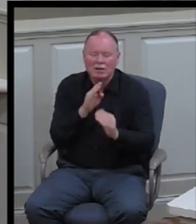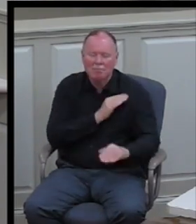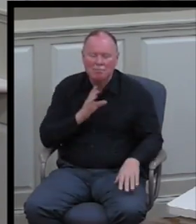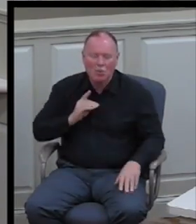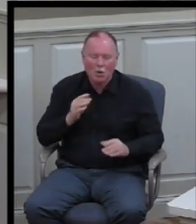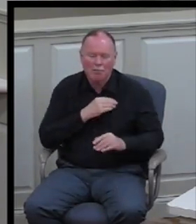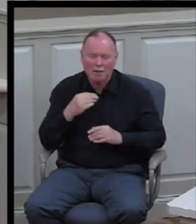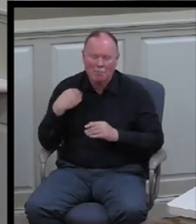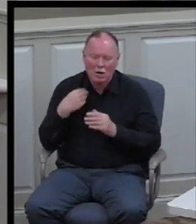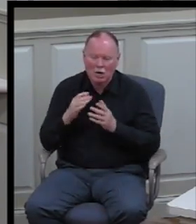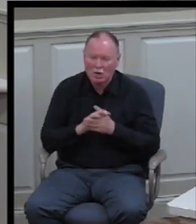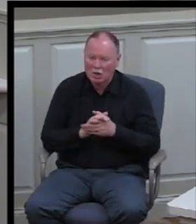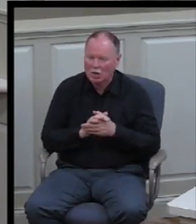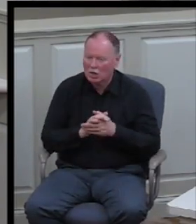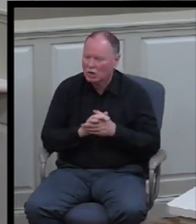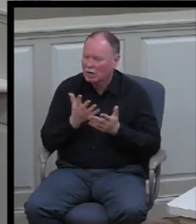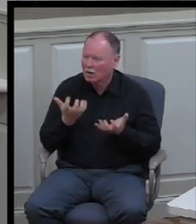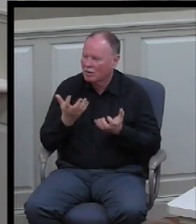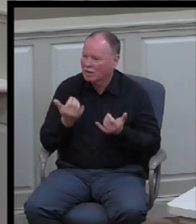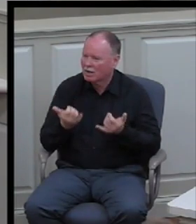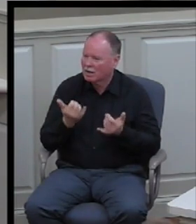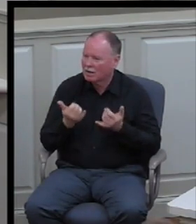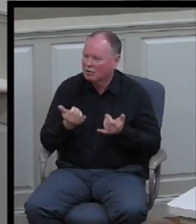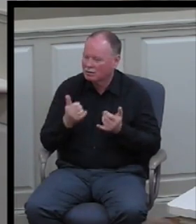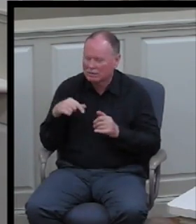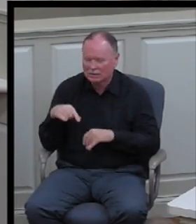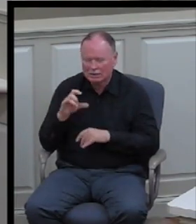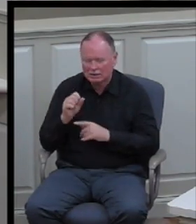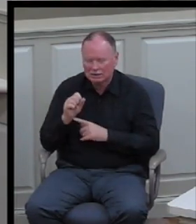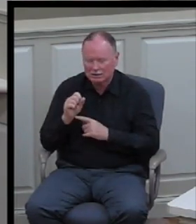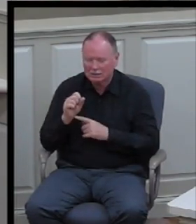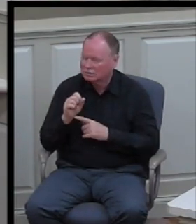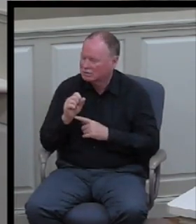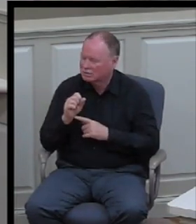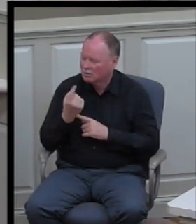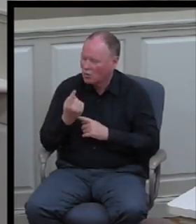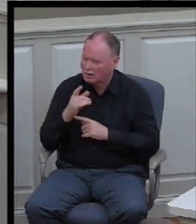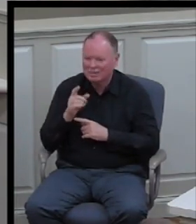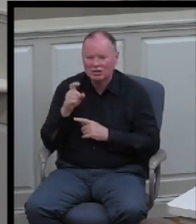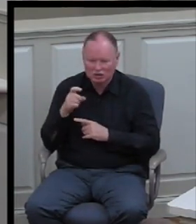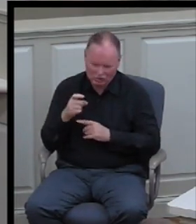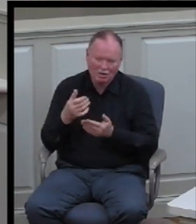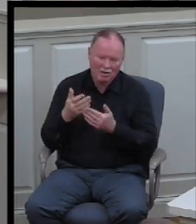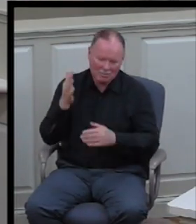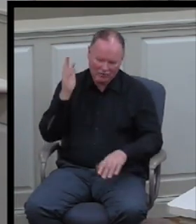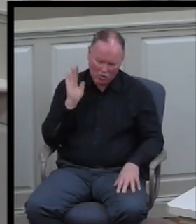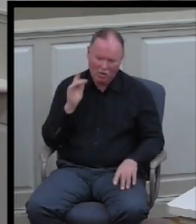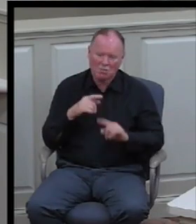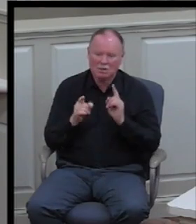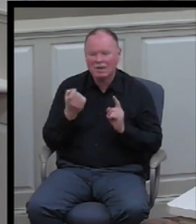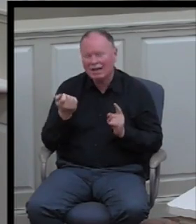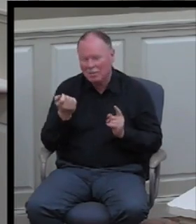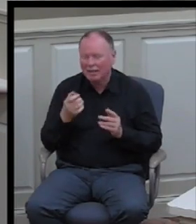member. And I would like to, this is actually one that we should have done before, and it was a bit of a